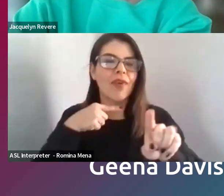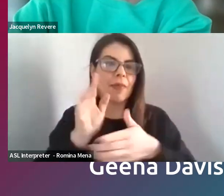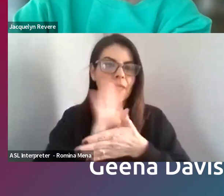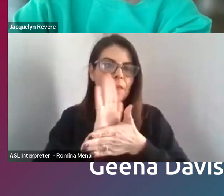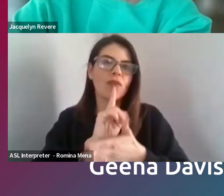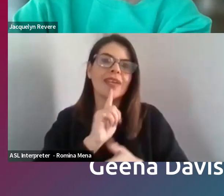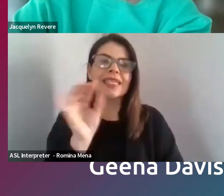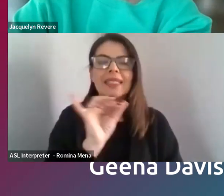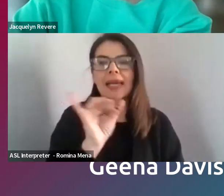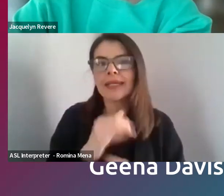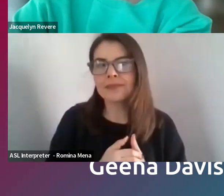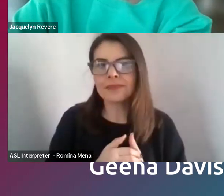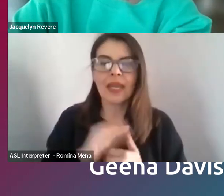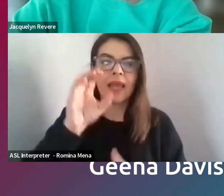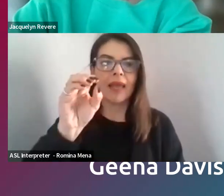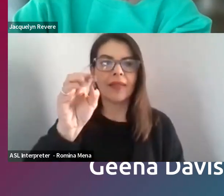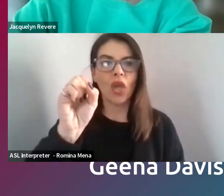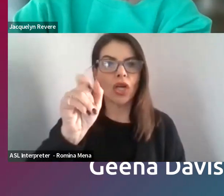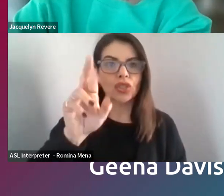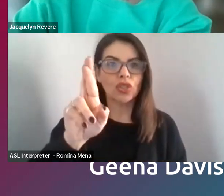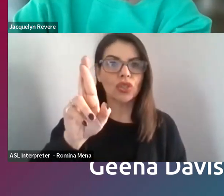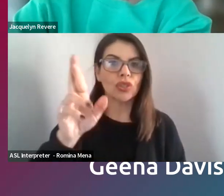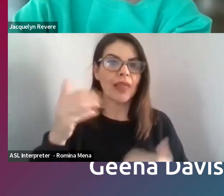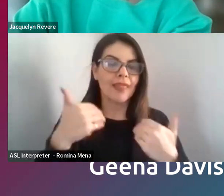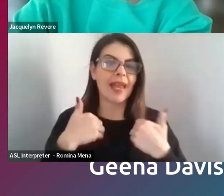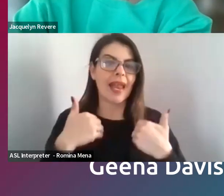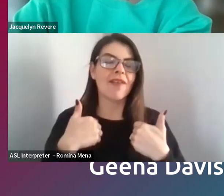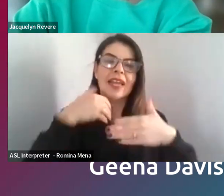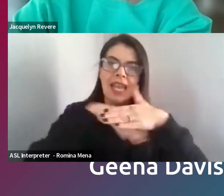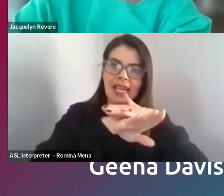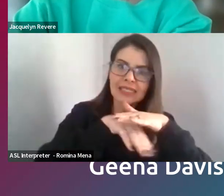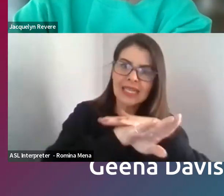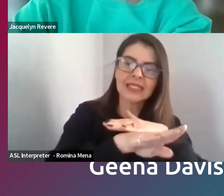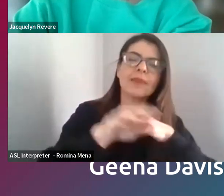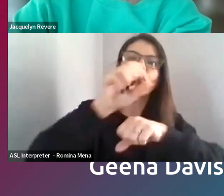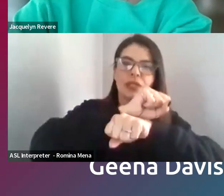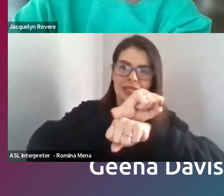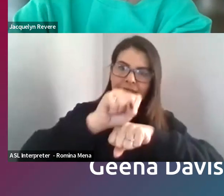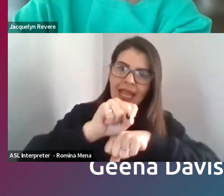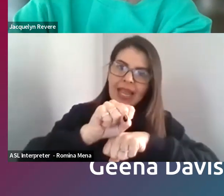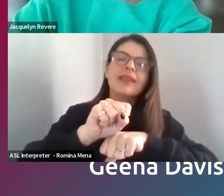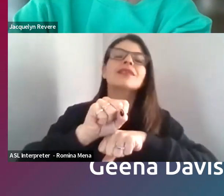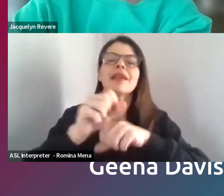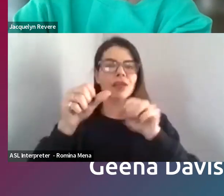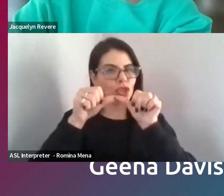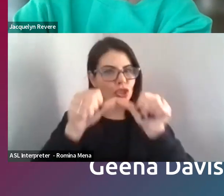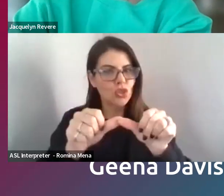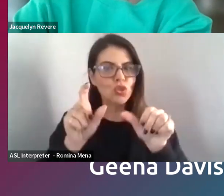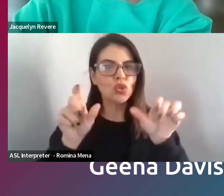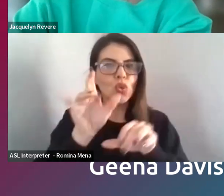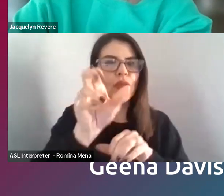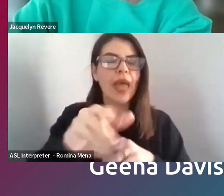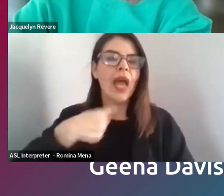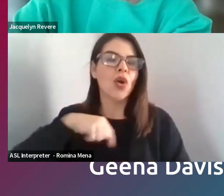like, you know, the Oscars that had an accessible stage at the Oscars and has continued to do so. We've